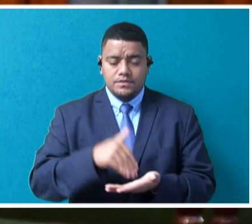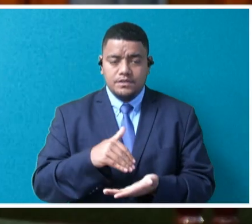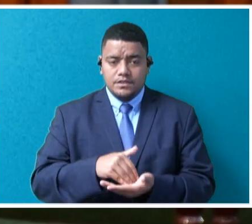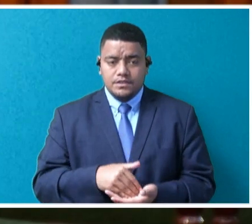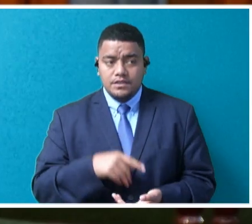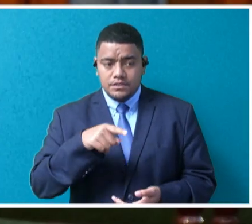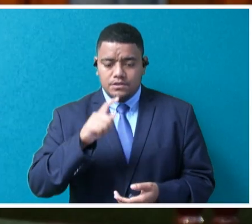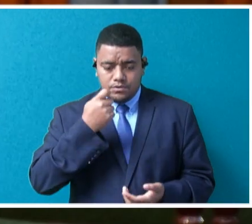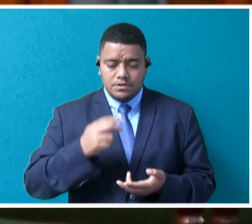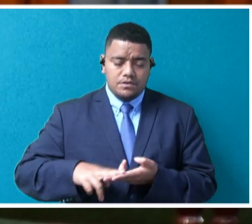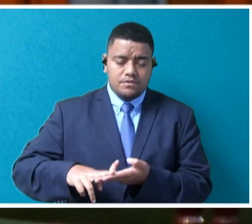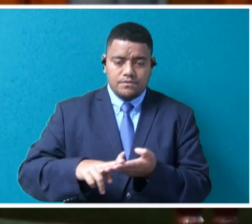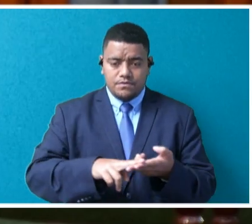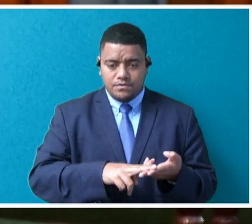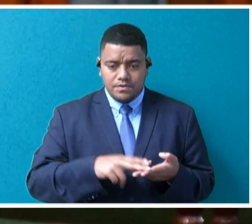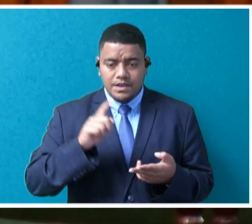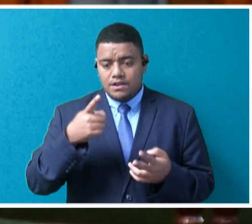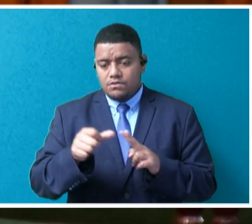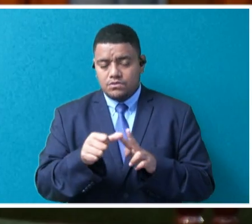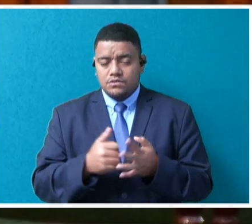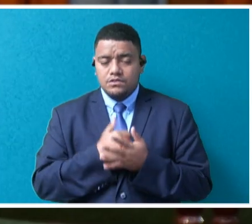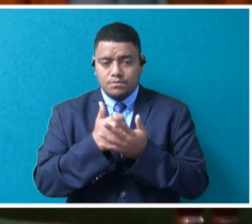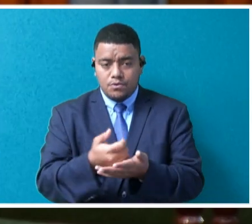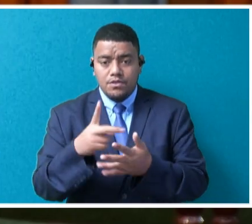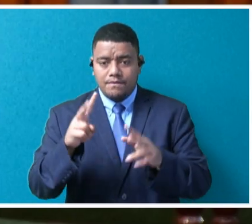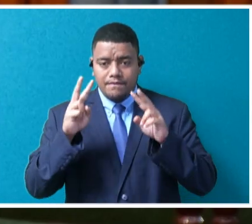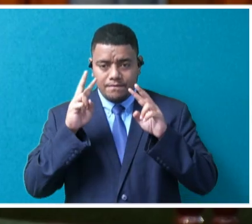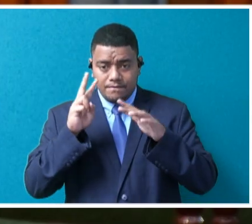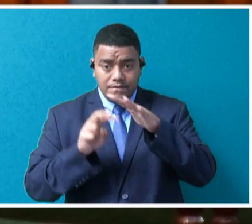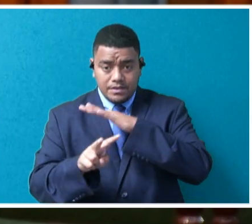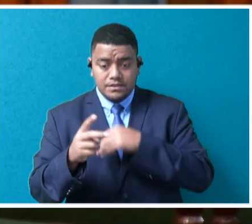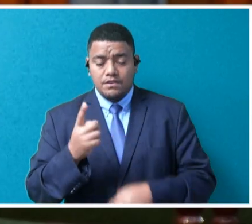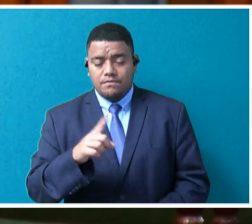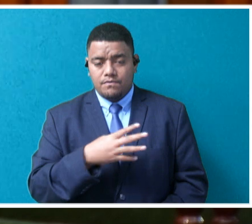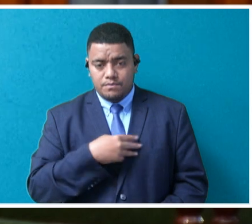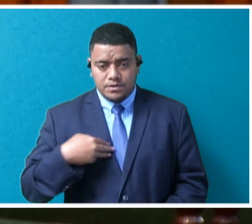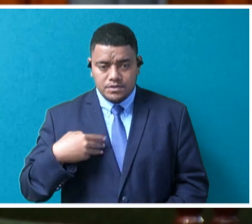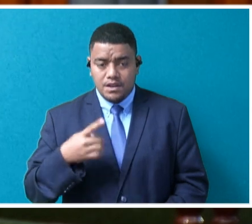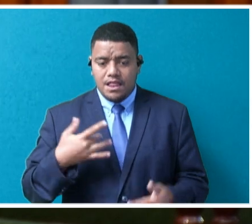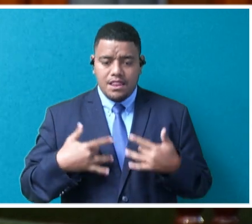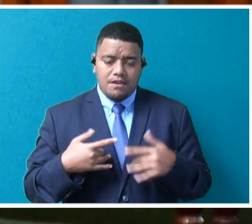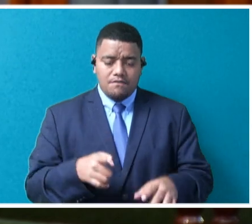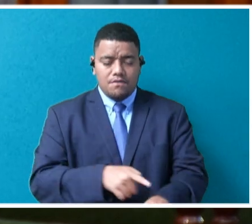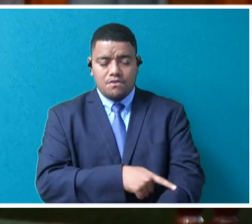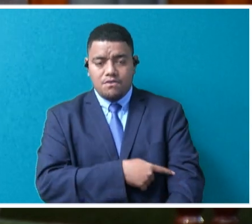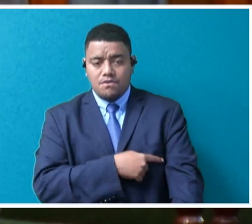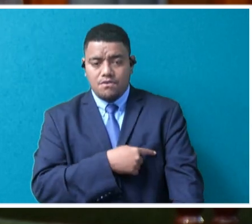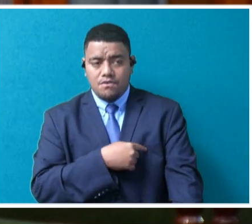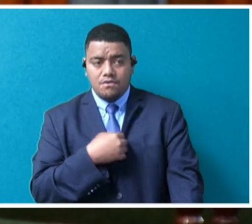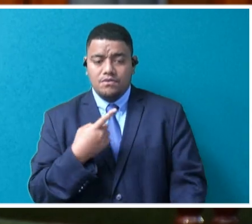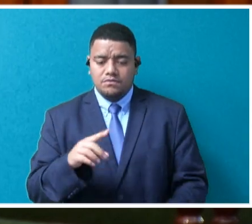This unified approach will support and enhance the vision of the ministry in nurturing lifelong learners,